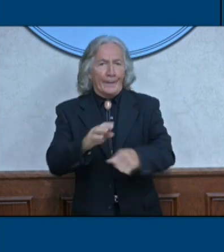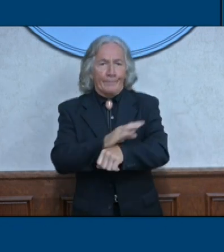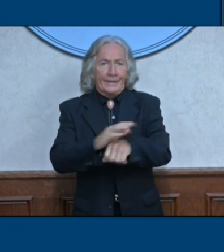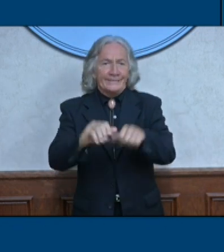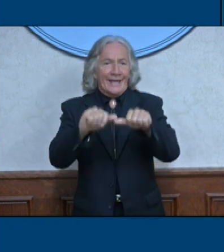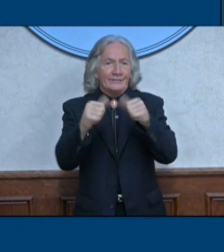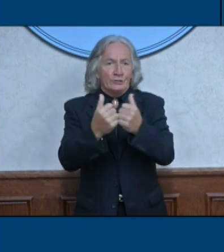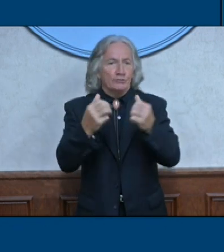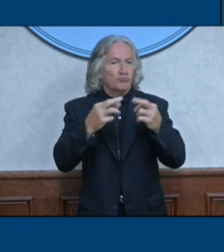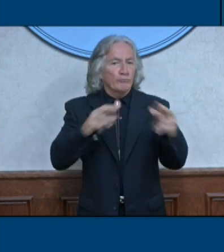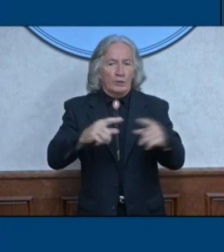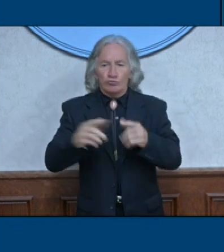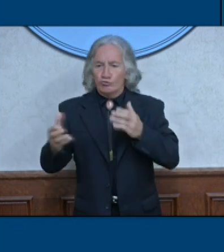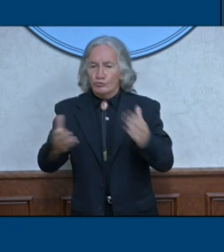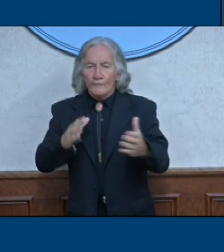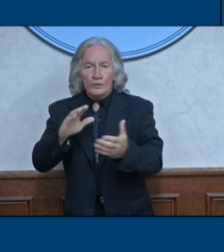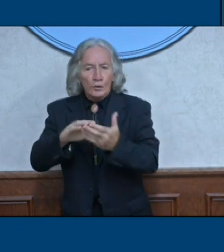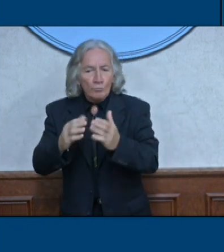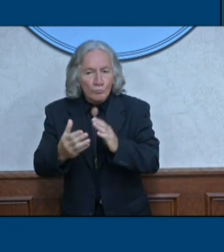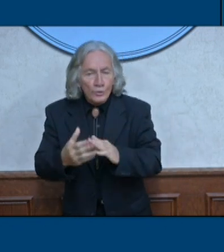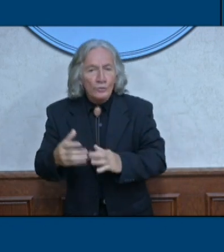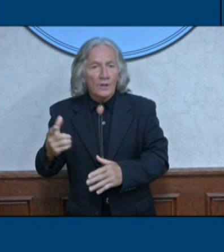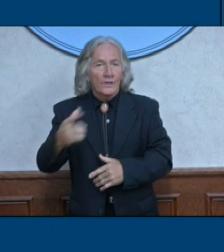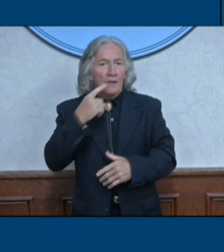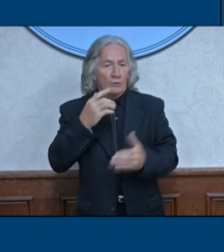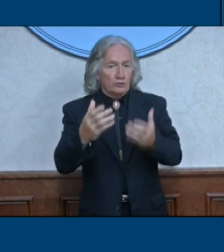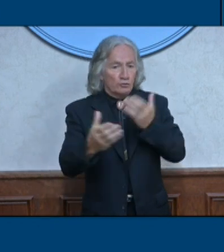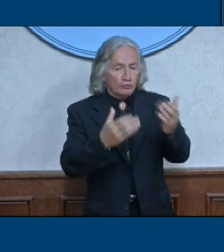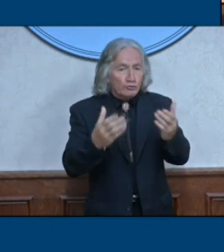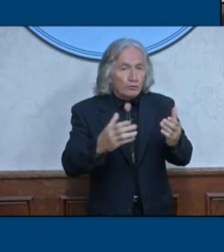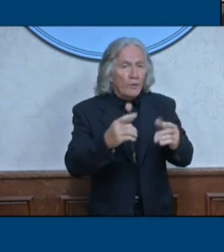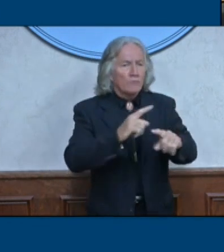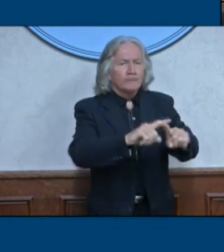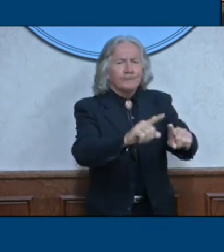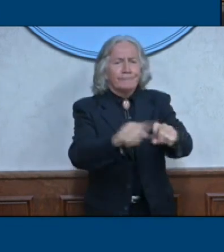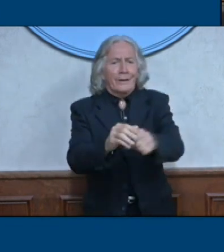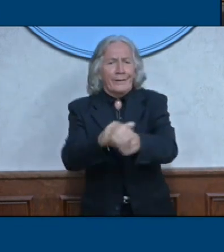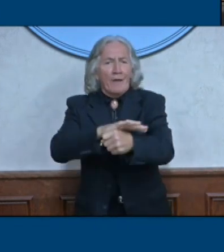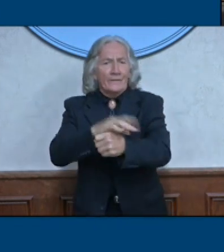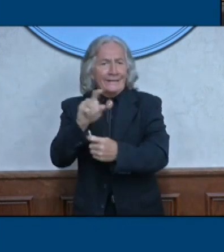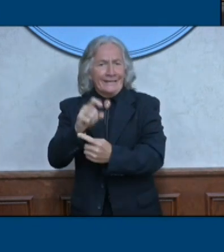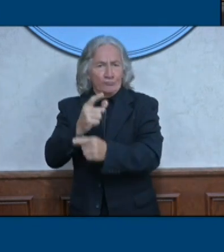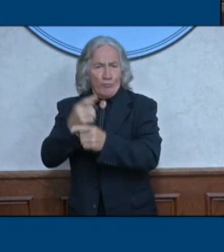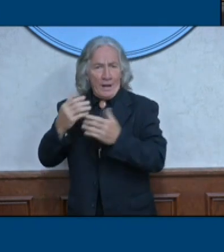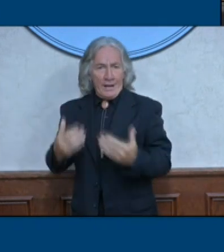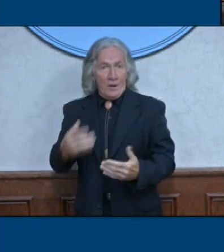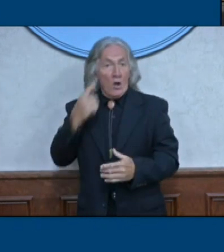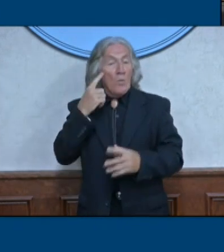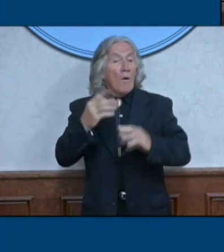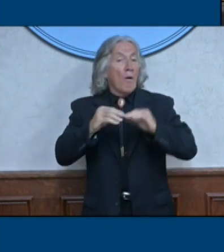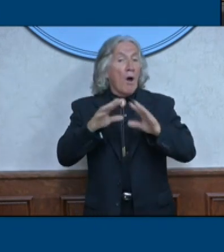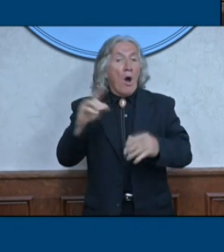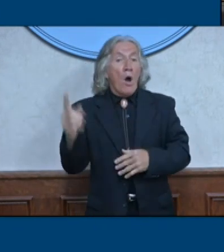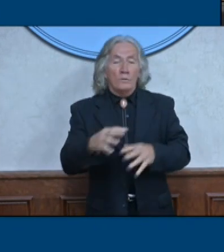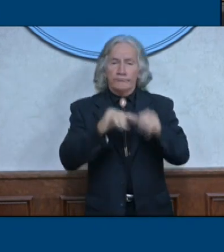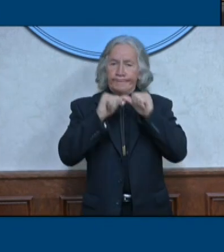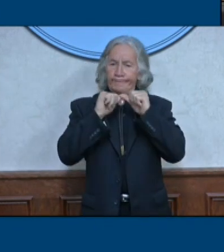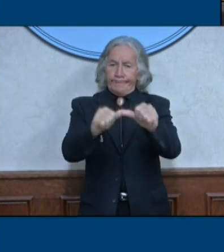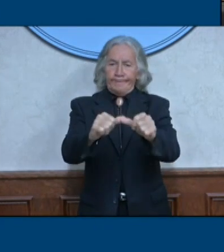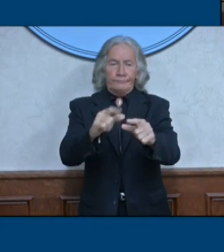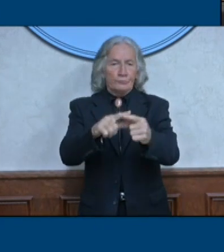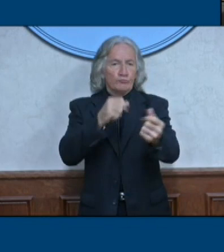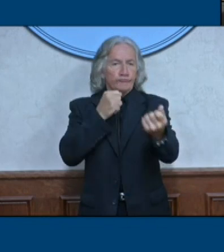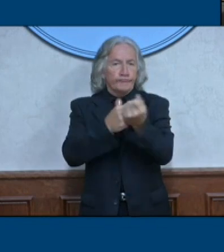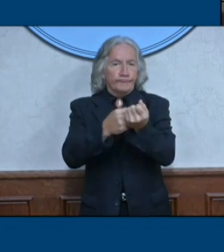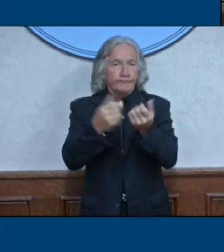They stand ready to serve the communities that they are part of. They are serving the COVID needs out there right now, and will always continue to